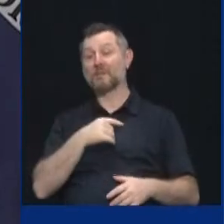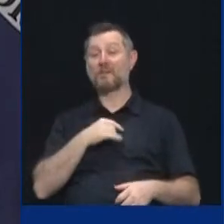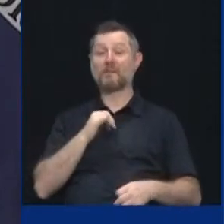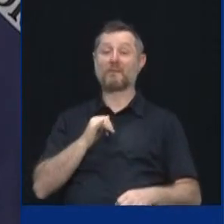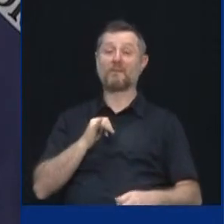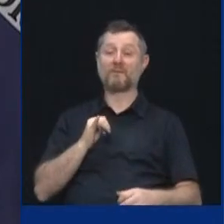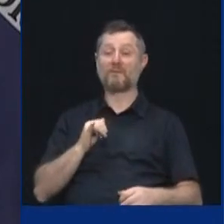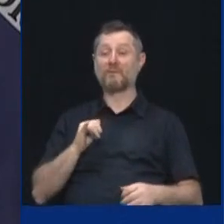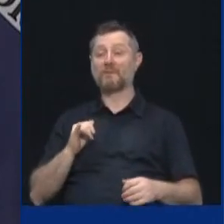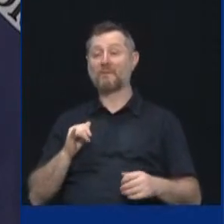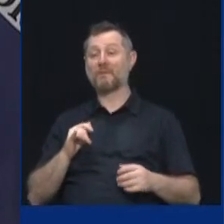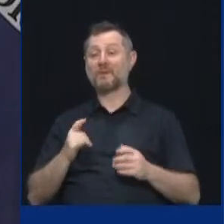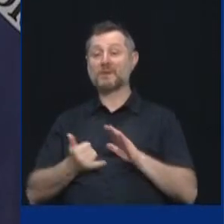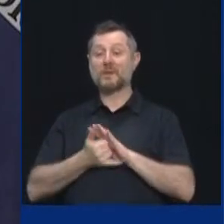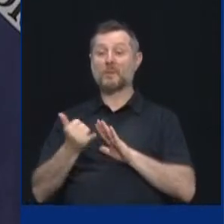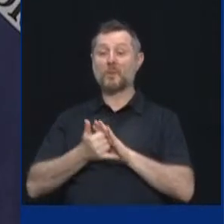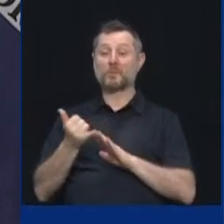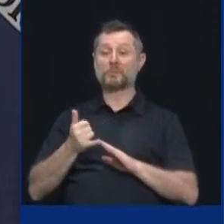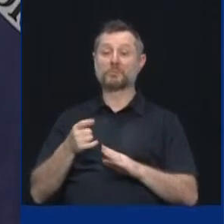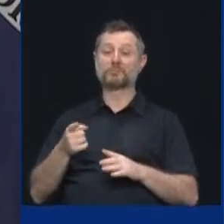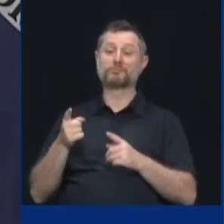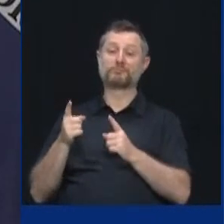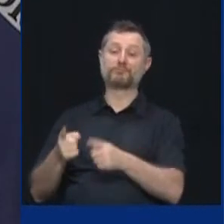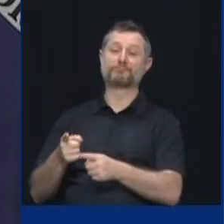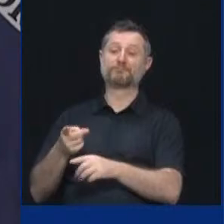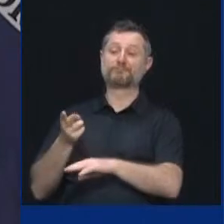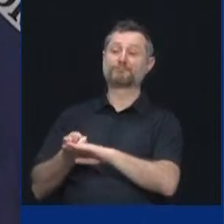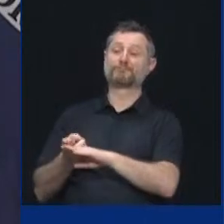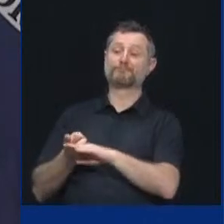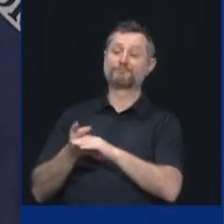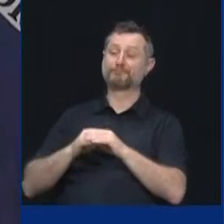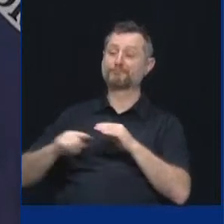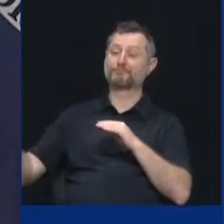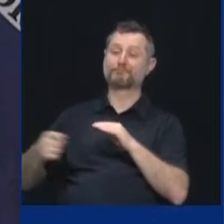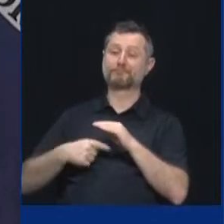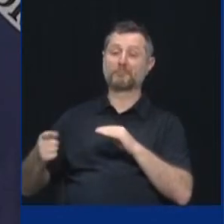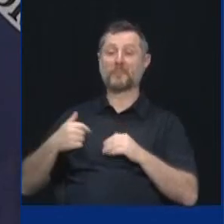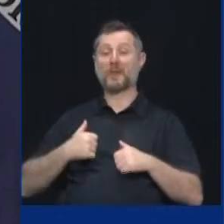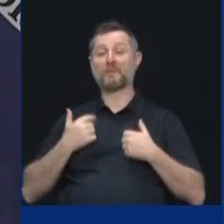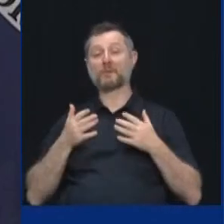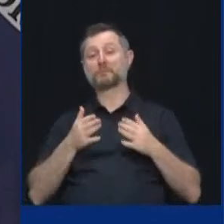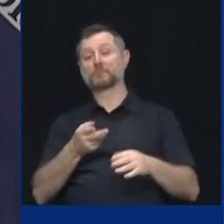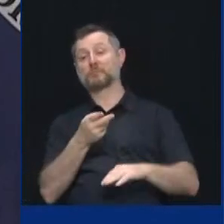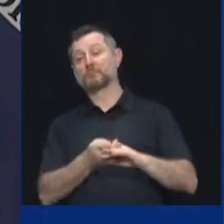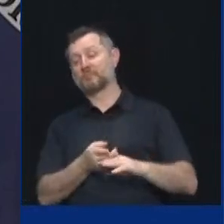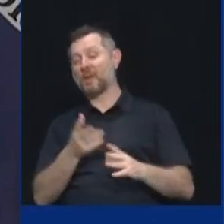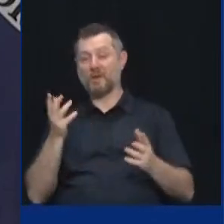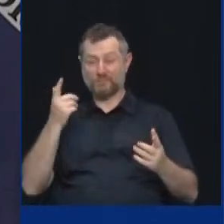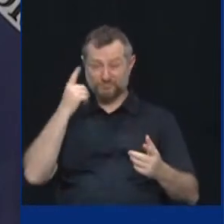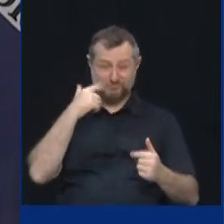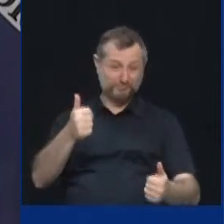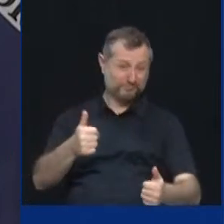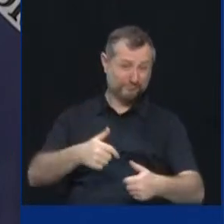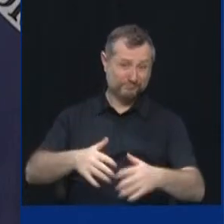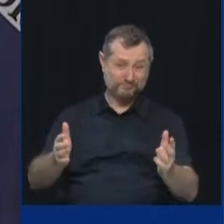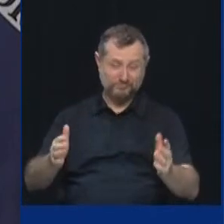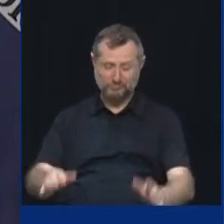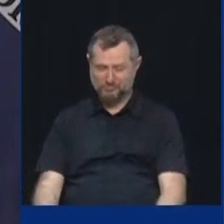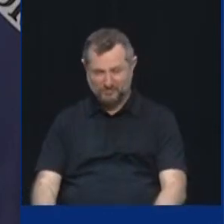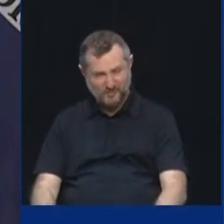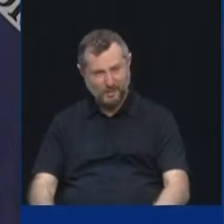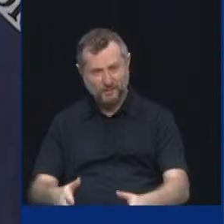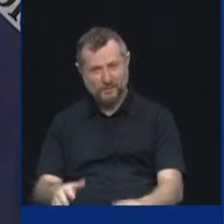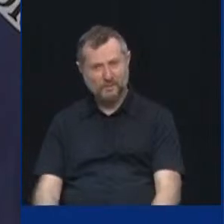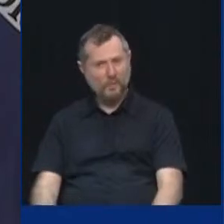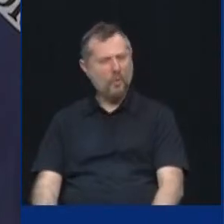you're in a subway, you're on the street, well, that's your decision, you're mentally ill.